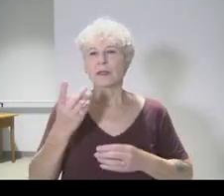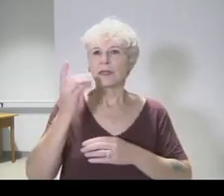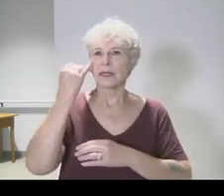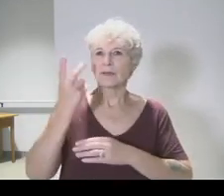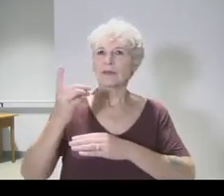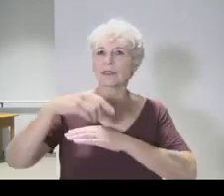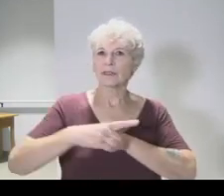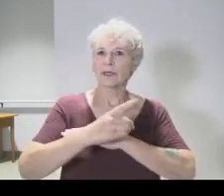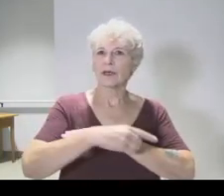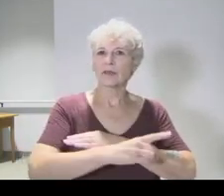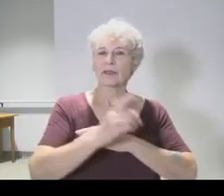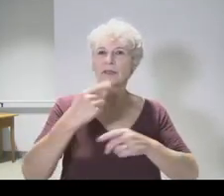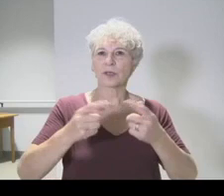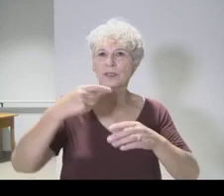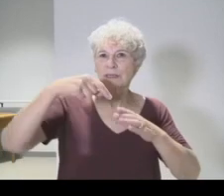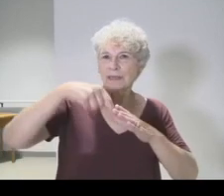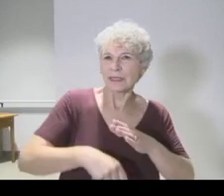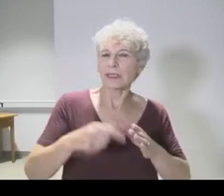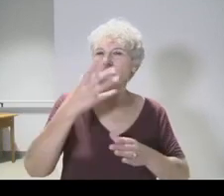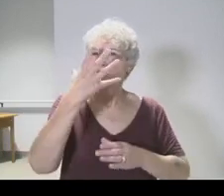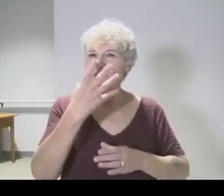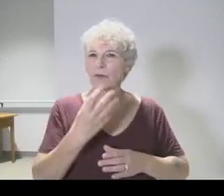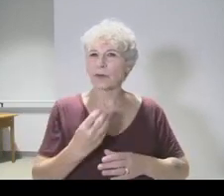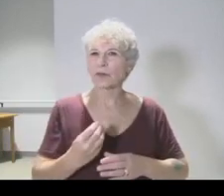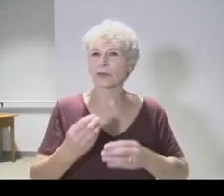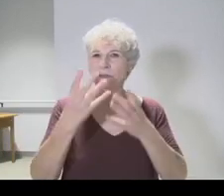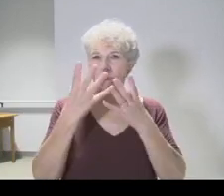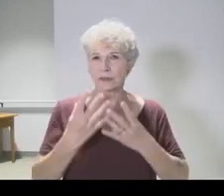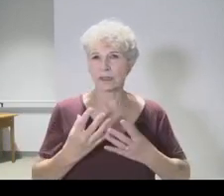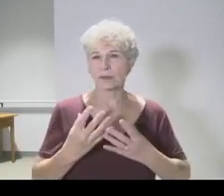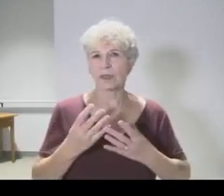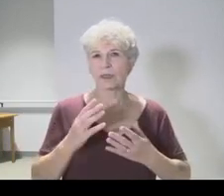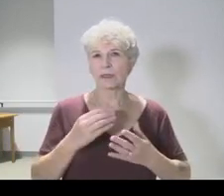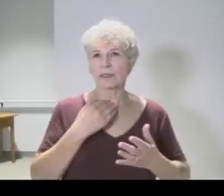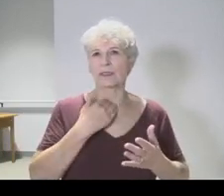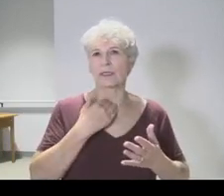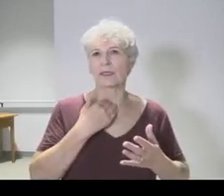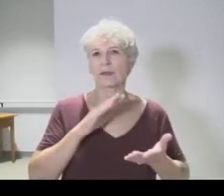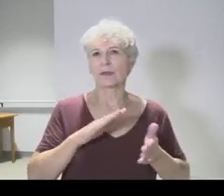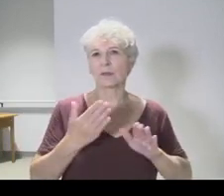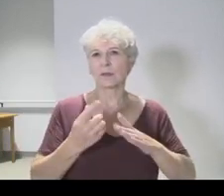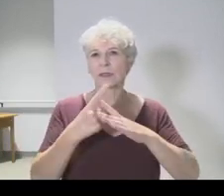deep, full-brain, unconscious sleep, then they would simply suffocate or drown.